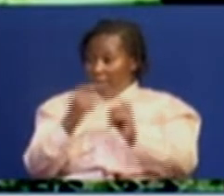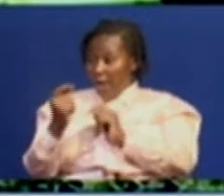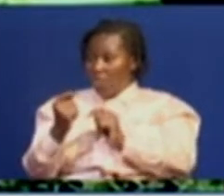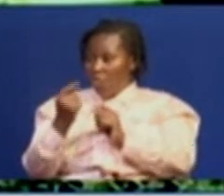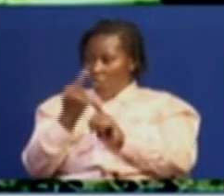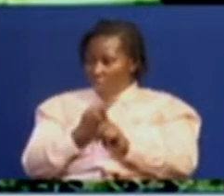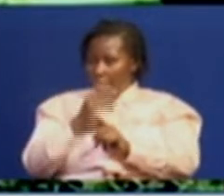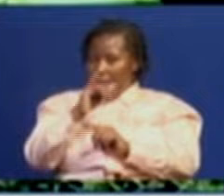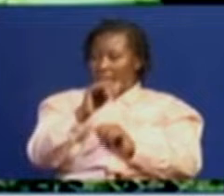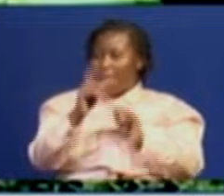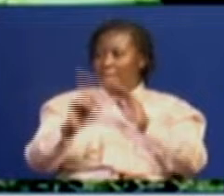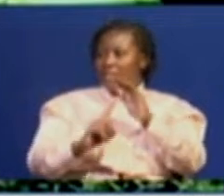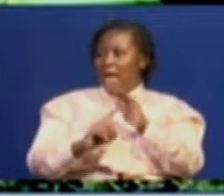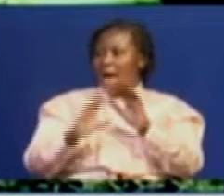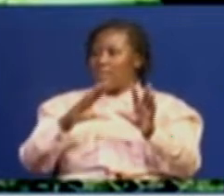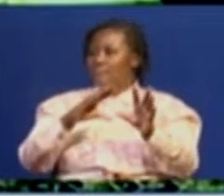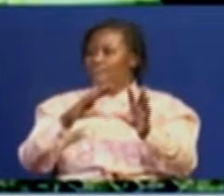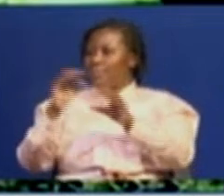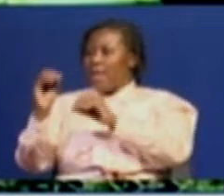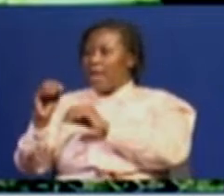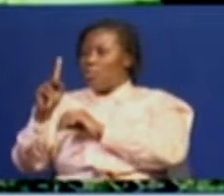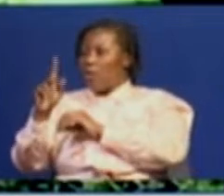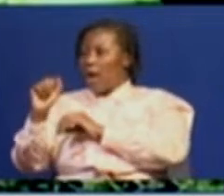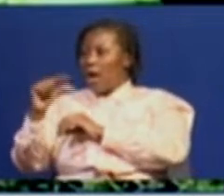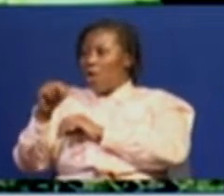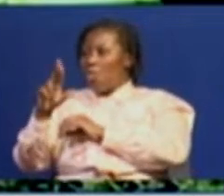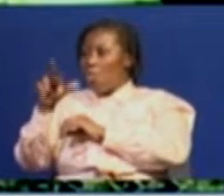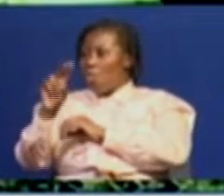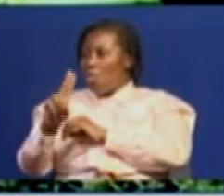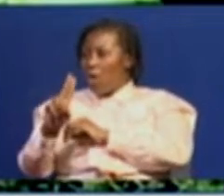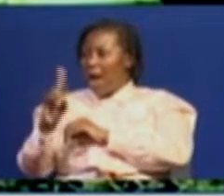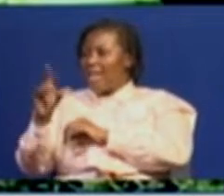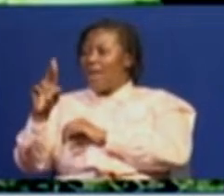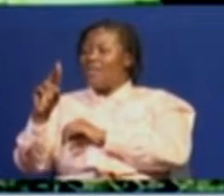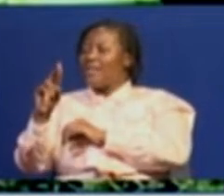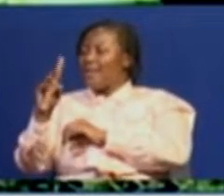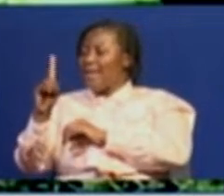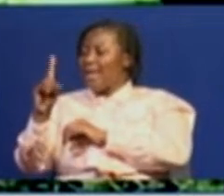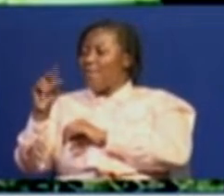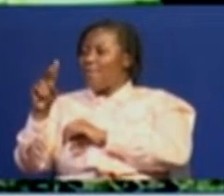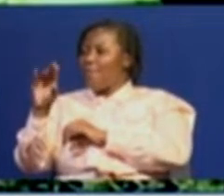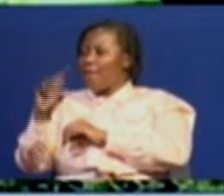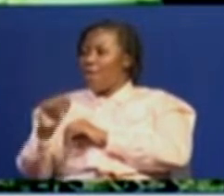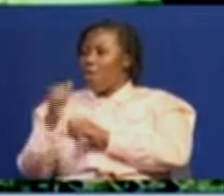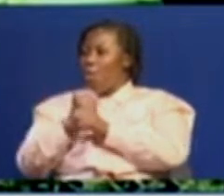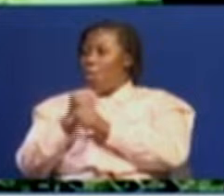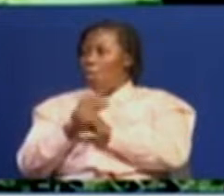was transferred from that ministry and taken to Kaguru. Mugambi doesn't work anymore.